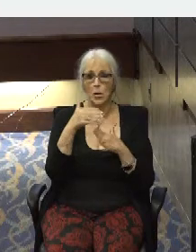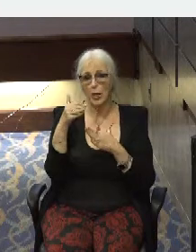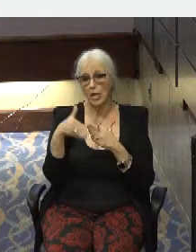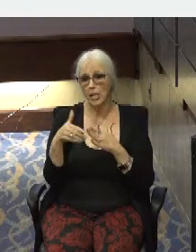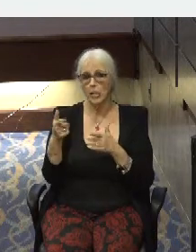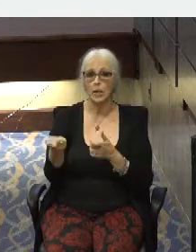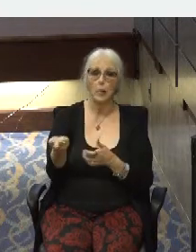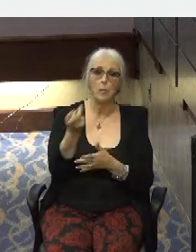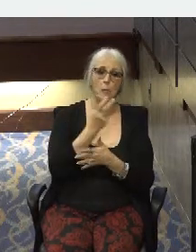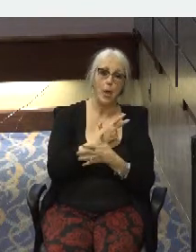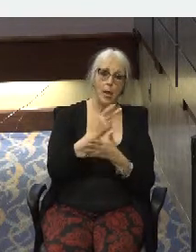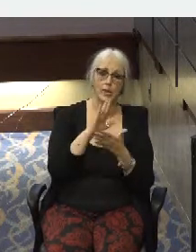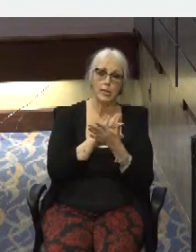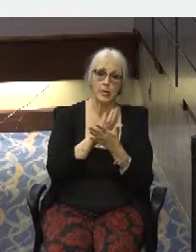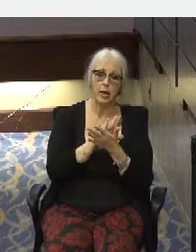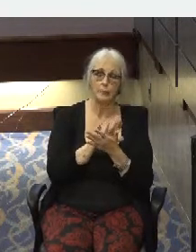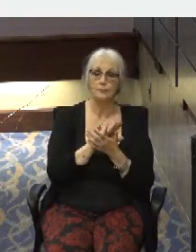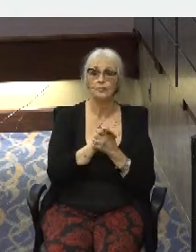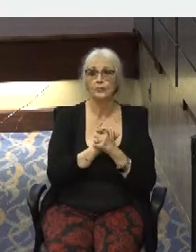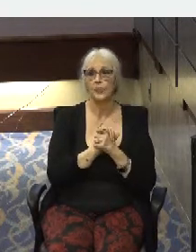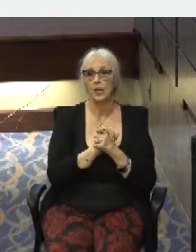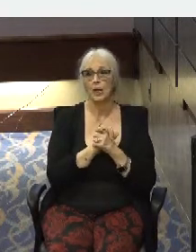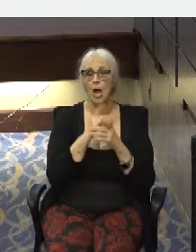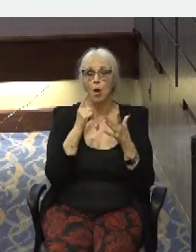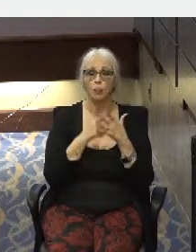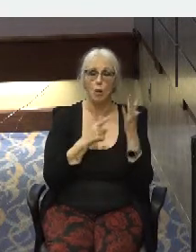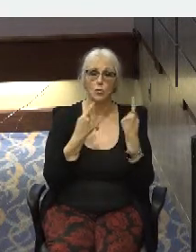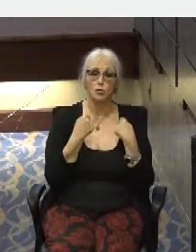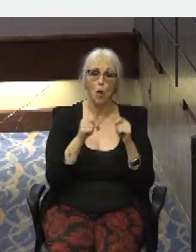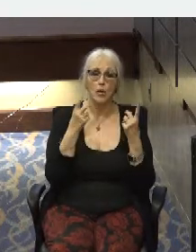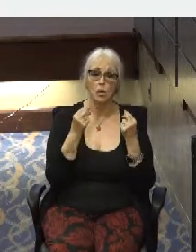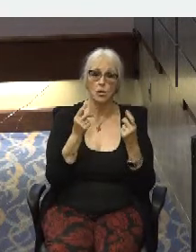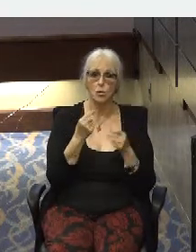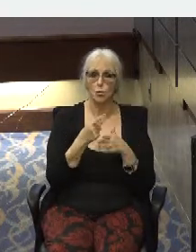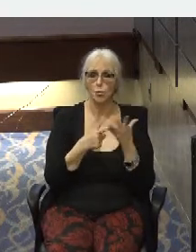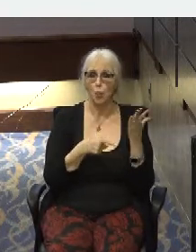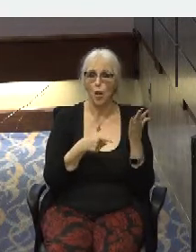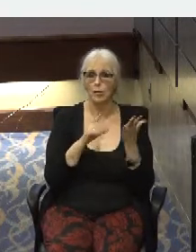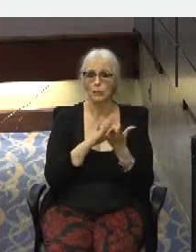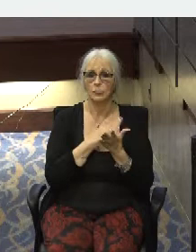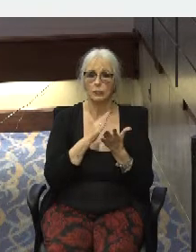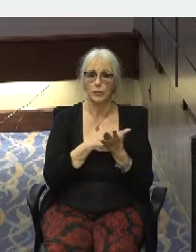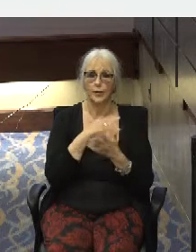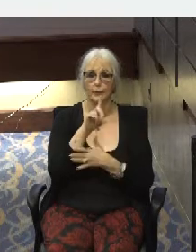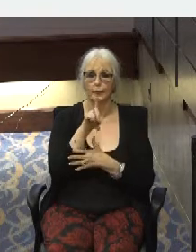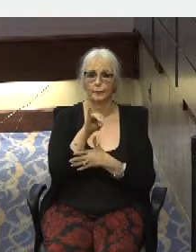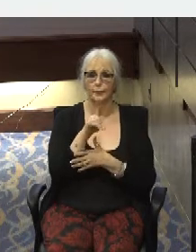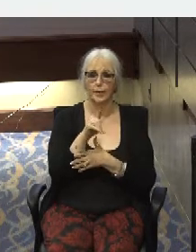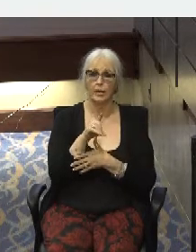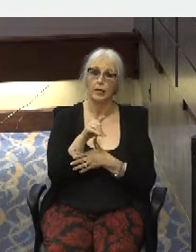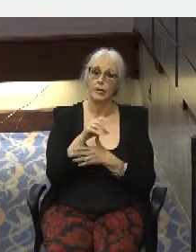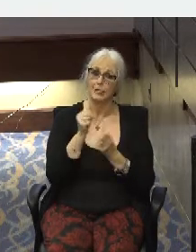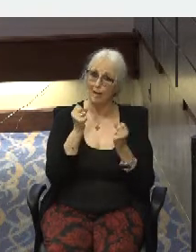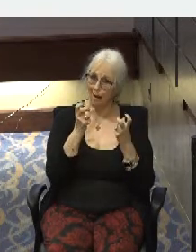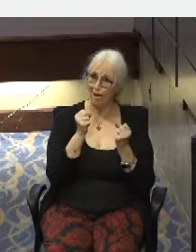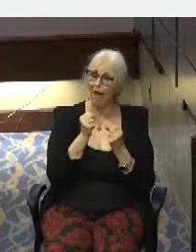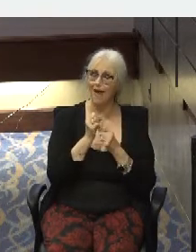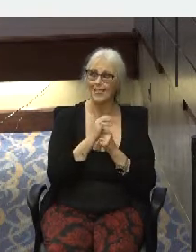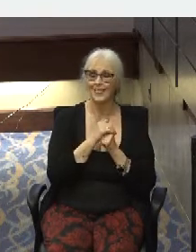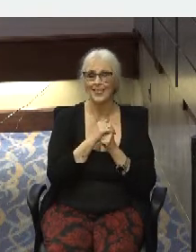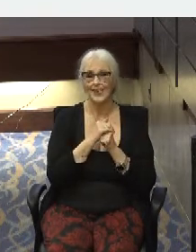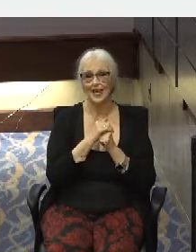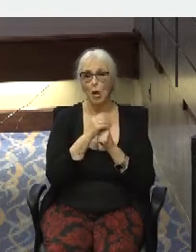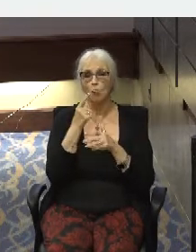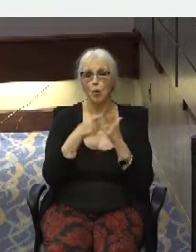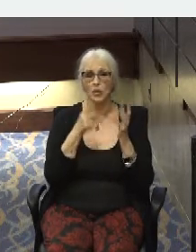town. So again, what we tried to do was do what the handouts did. That's a lot of dids and do's. So what you see up here